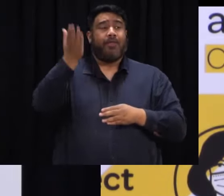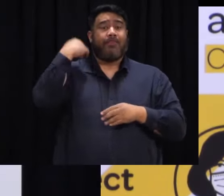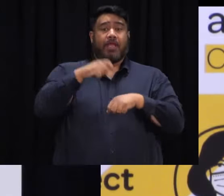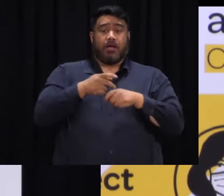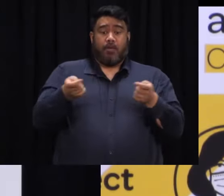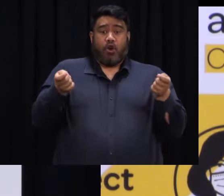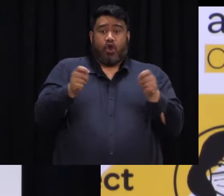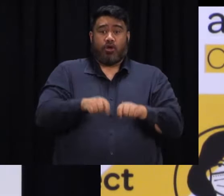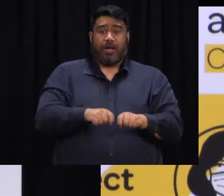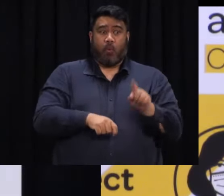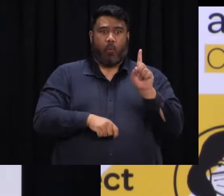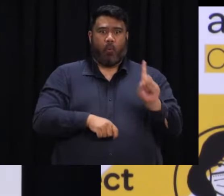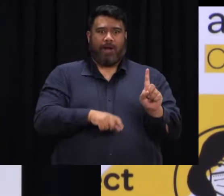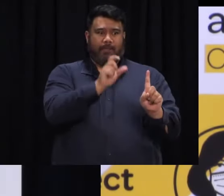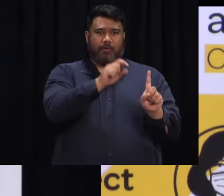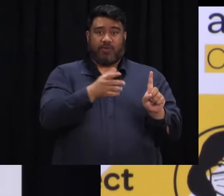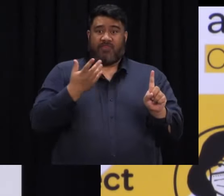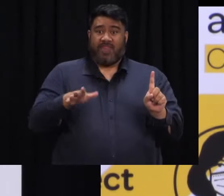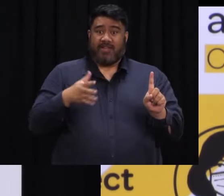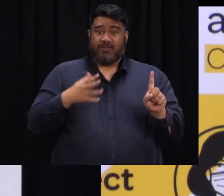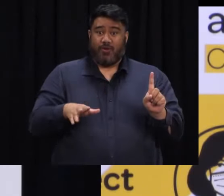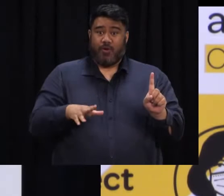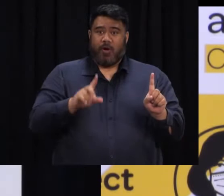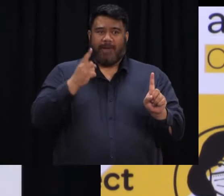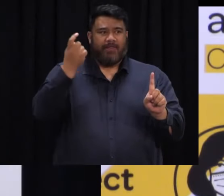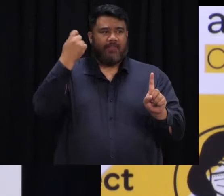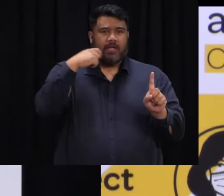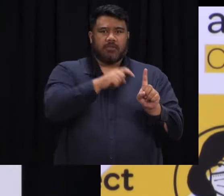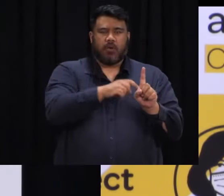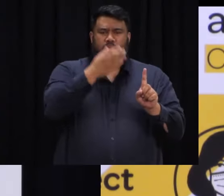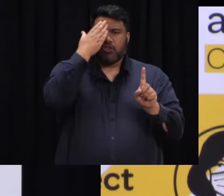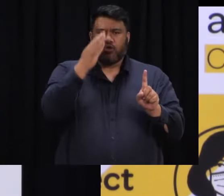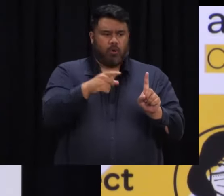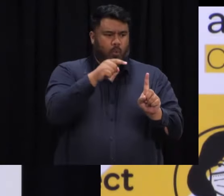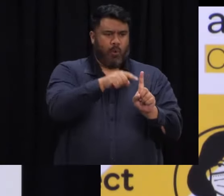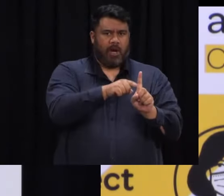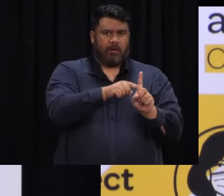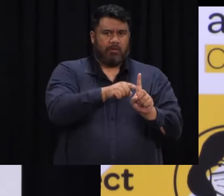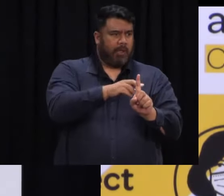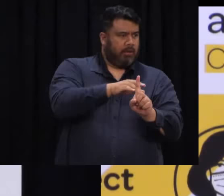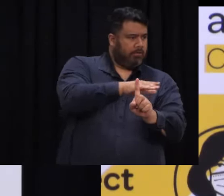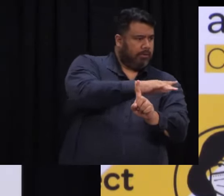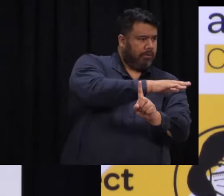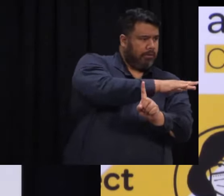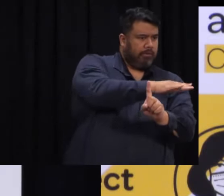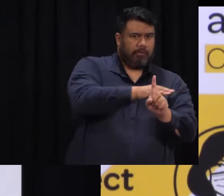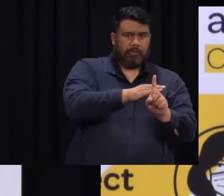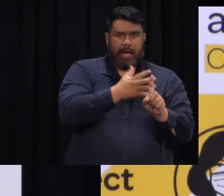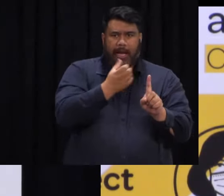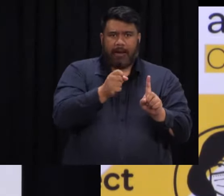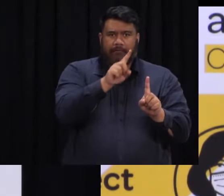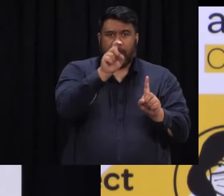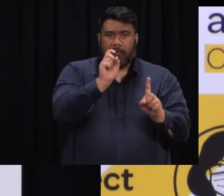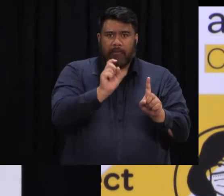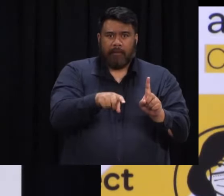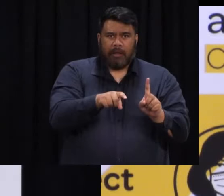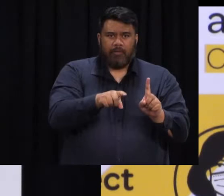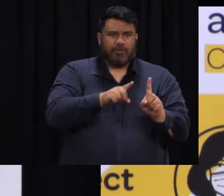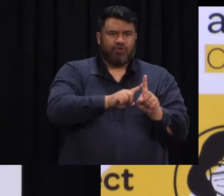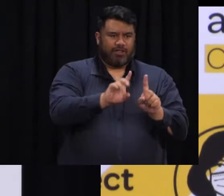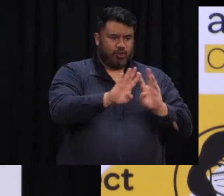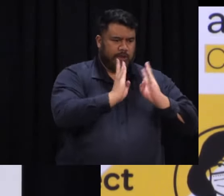one case, getting a sense of the degree of the transmission we had, and then establishing as much as possible a ring